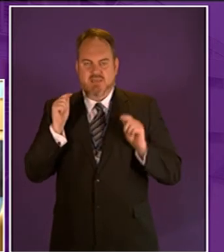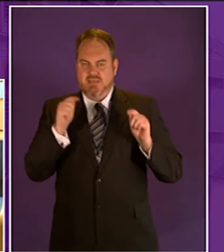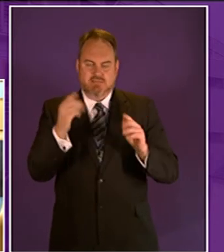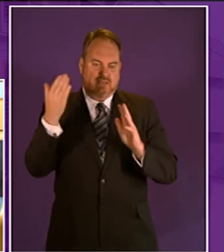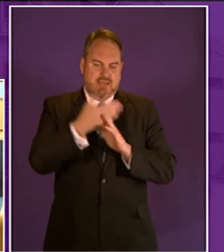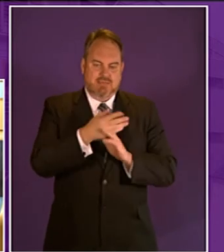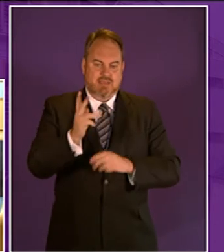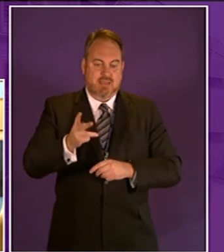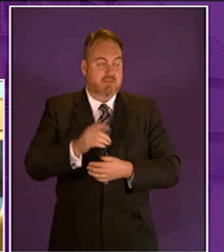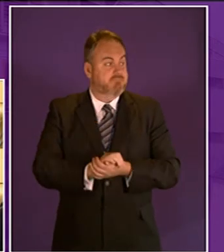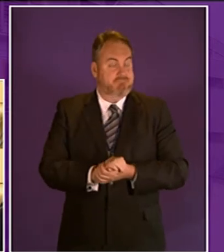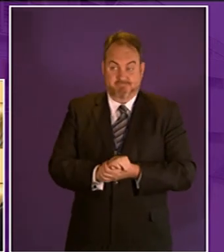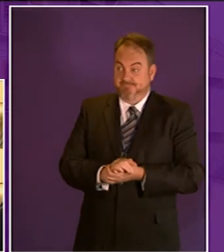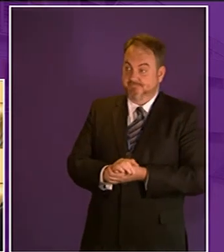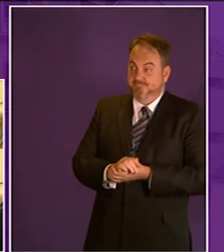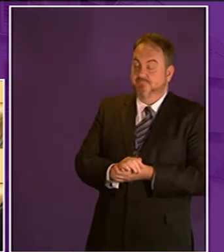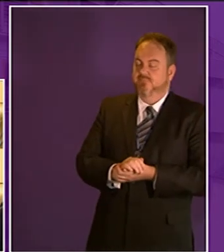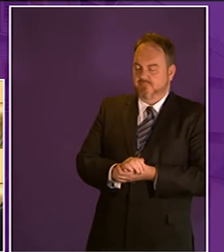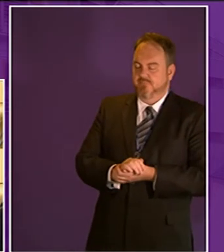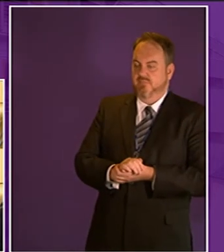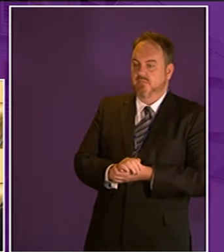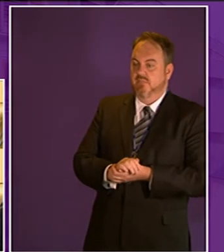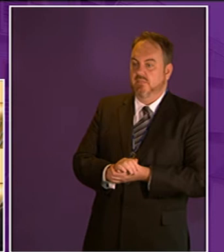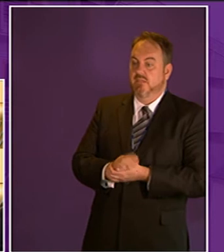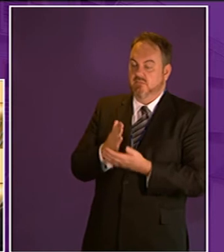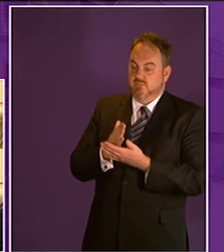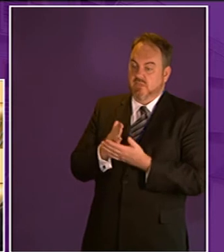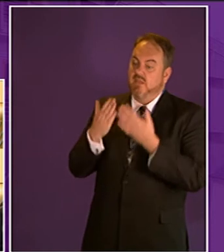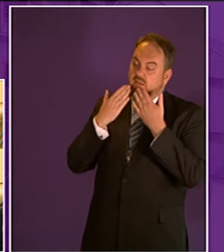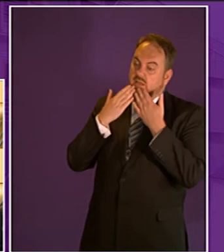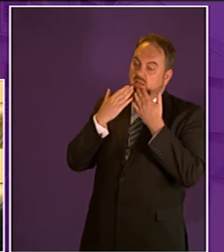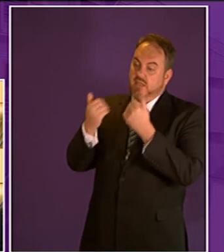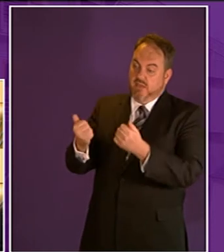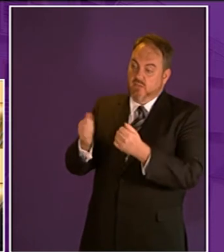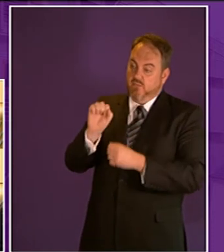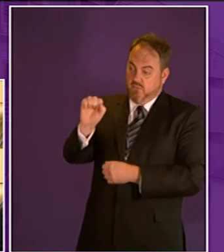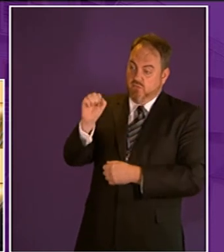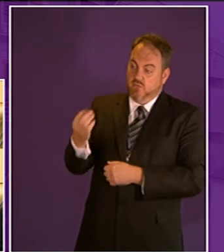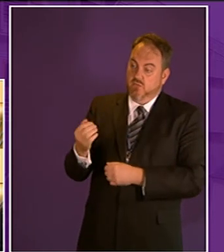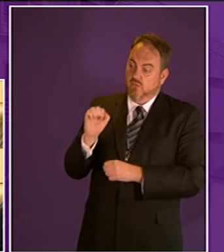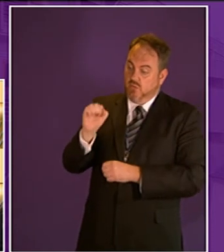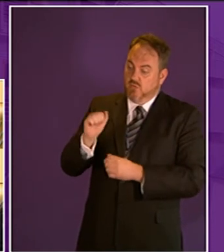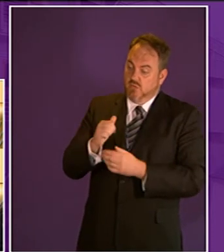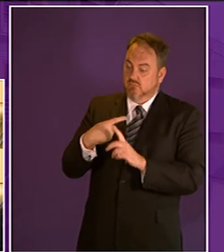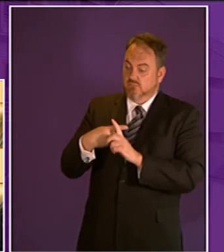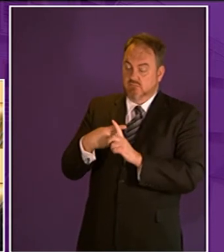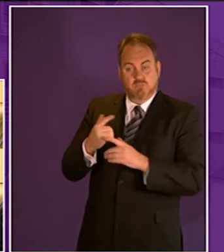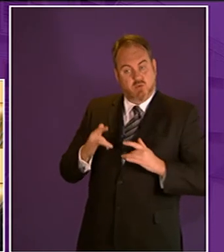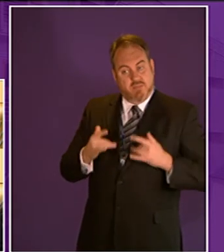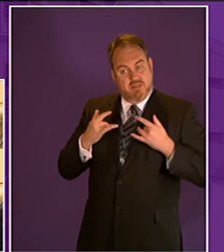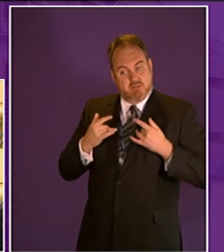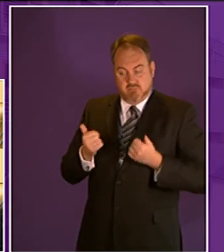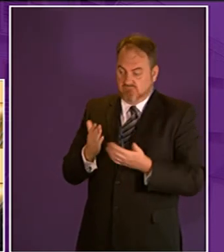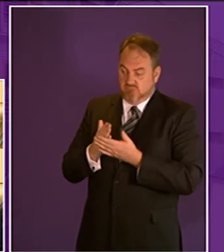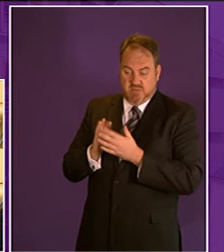future? Cabinet Secretary. Can I thank Monica Lennon for the comments, and I absolutely agree. I